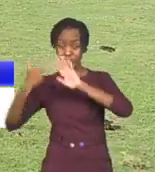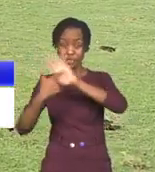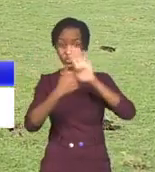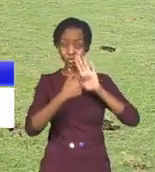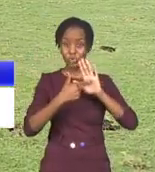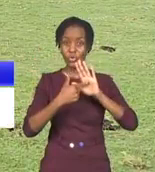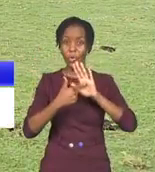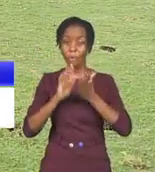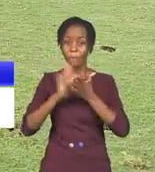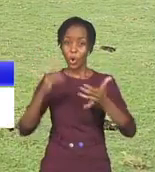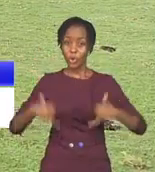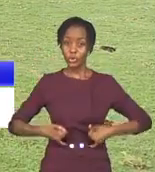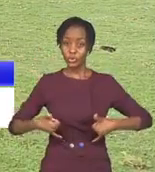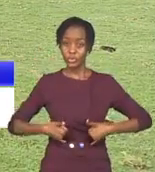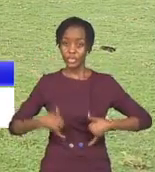fan base and players.